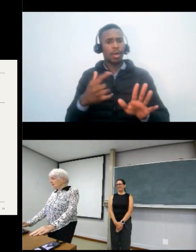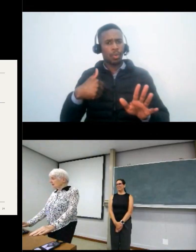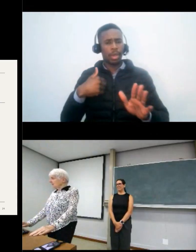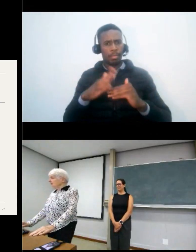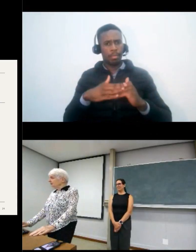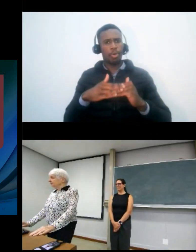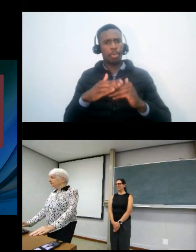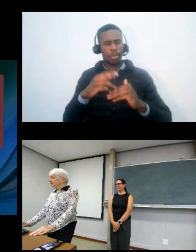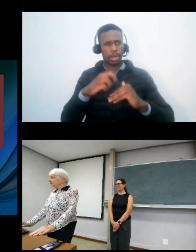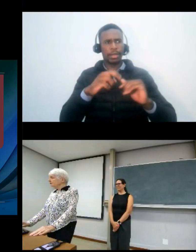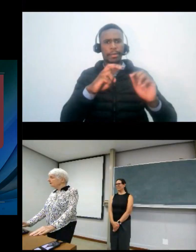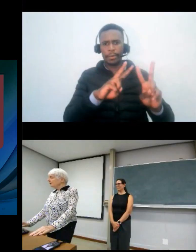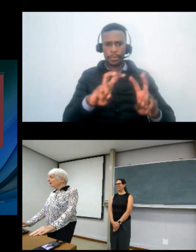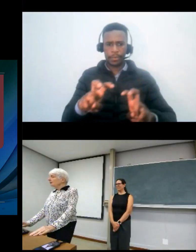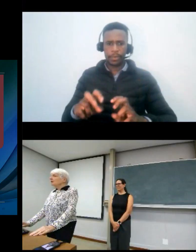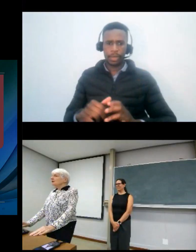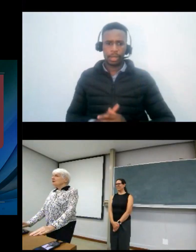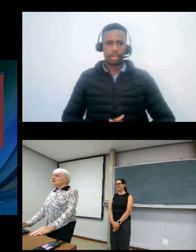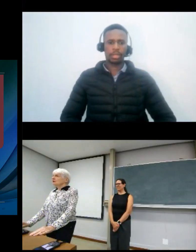study yet.